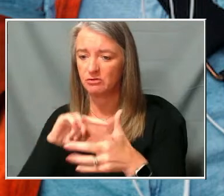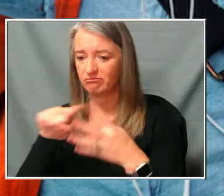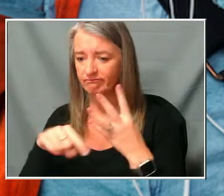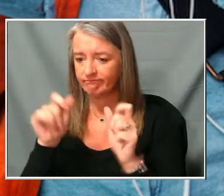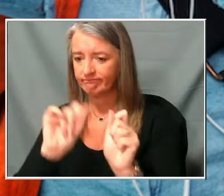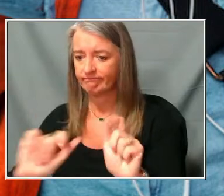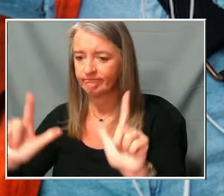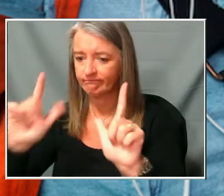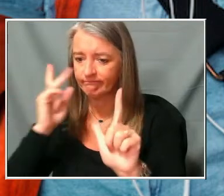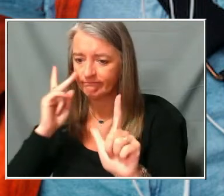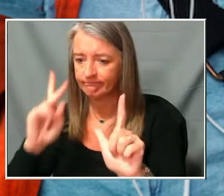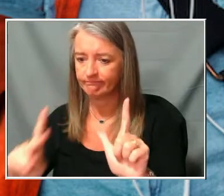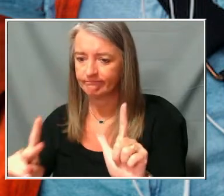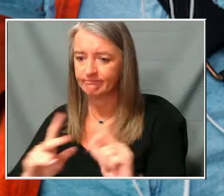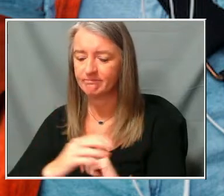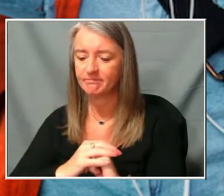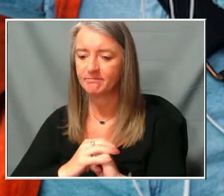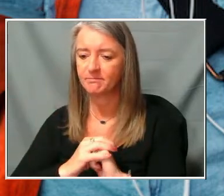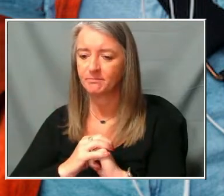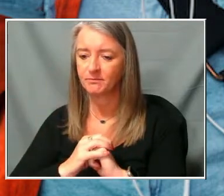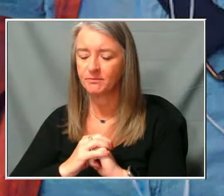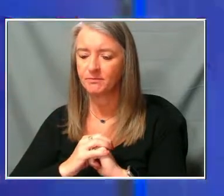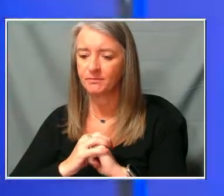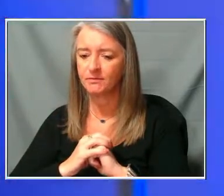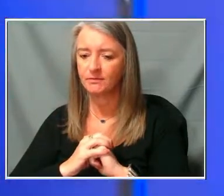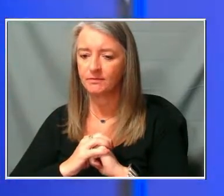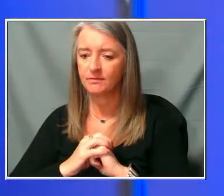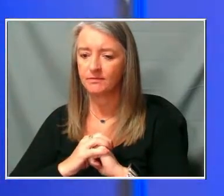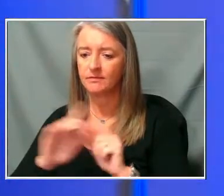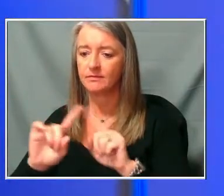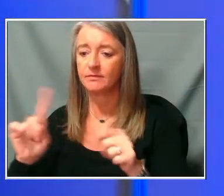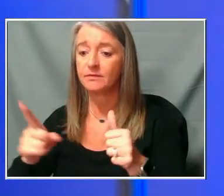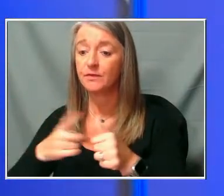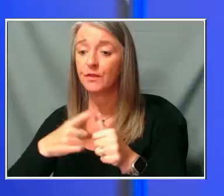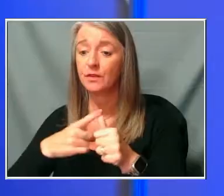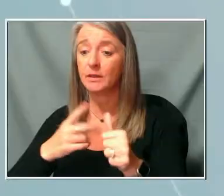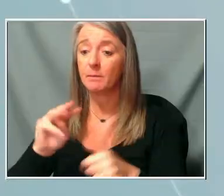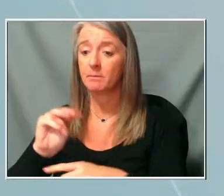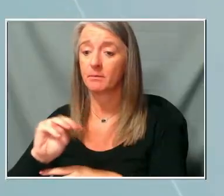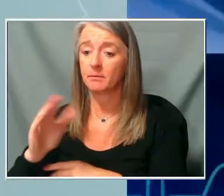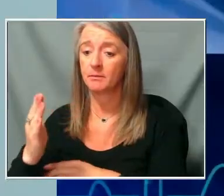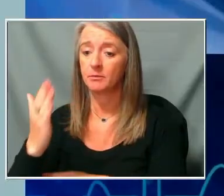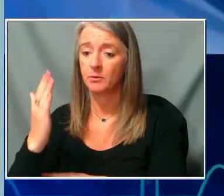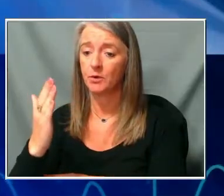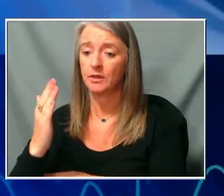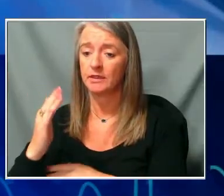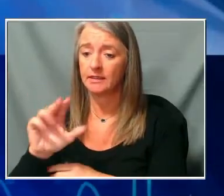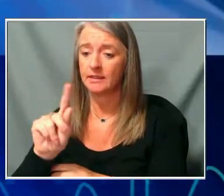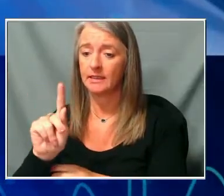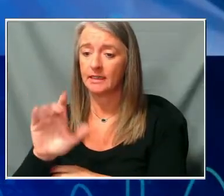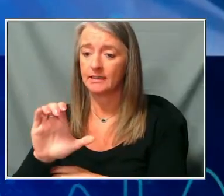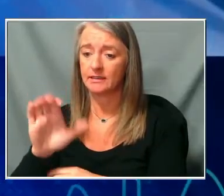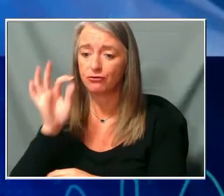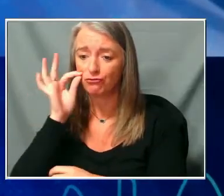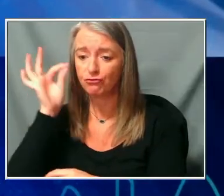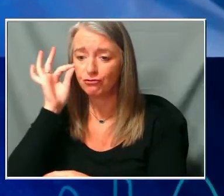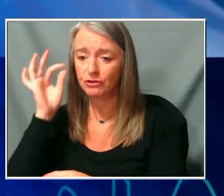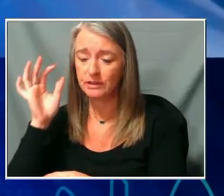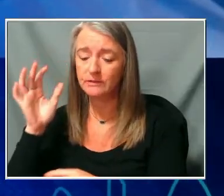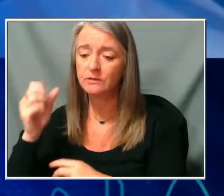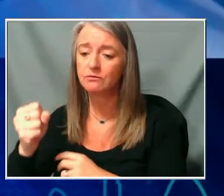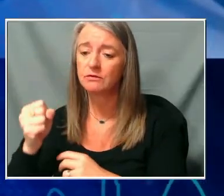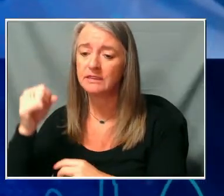those right there on your screen. But first, in our Monday morning rounds, the Kansas City Chiefs are headed to